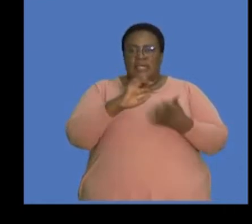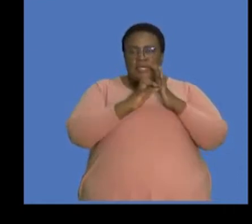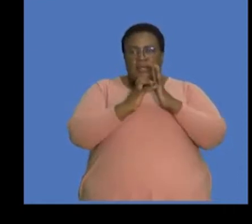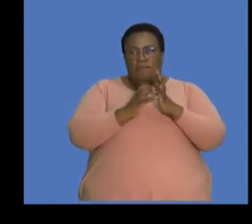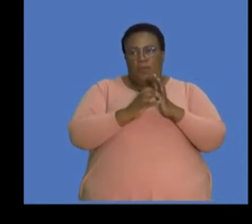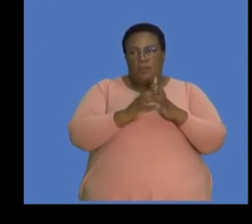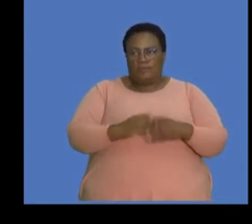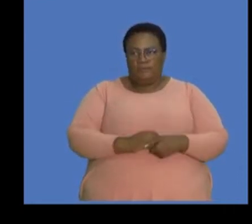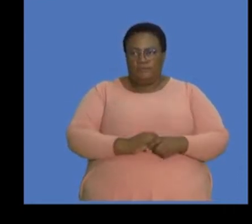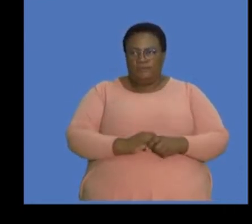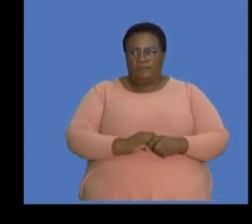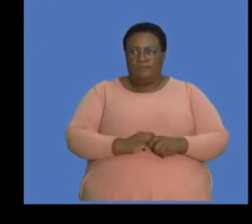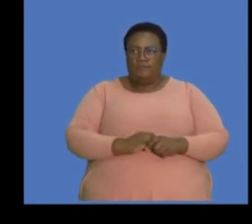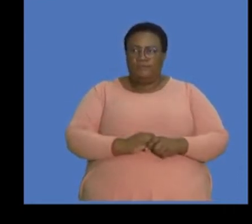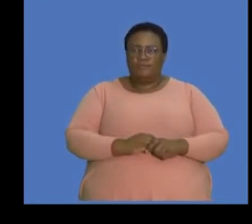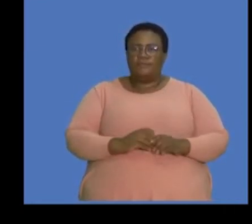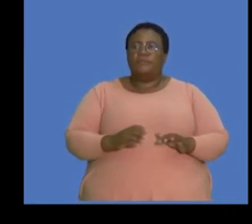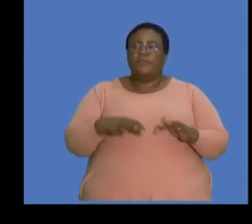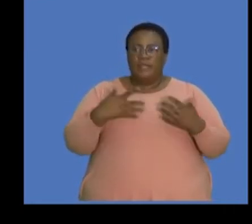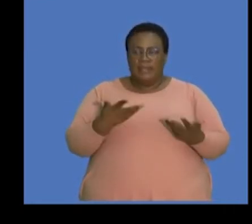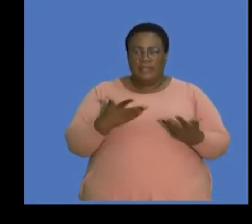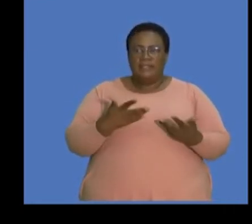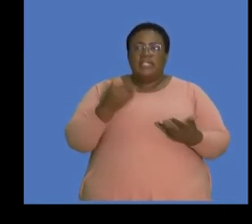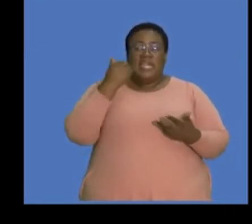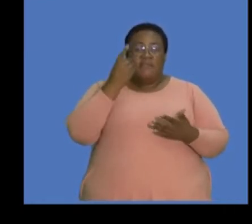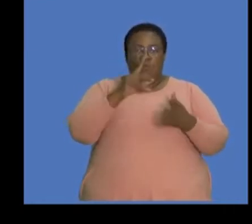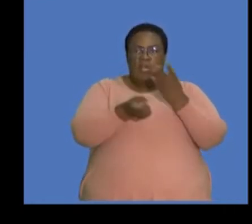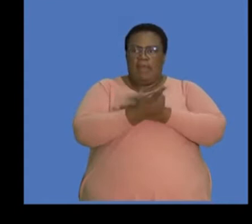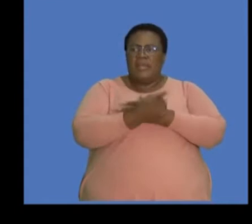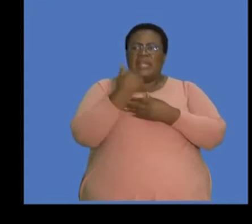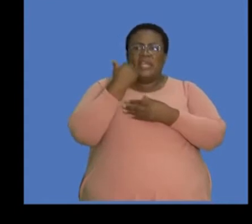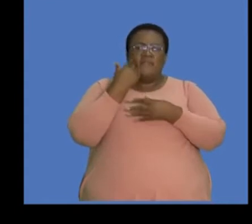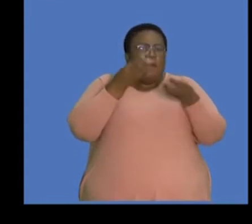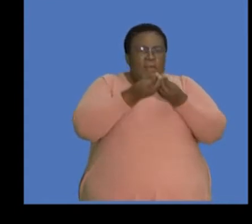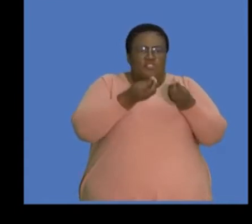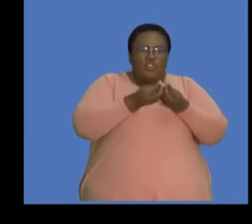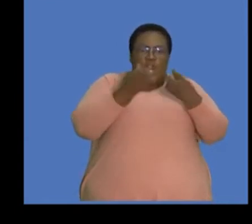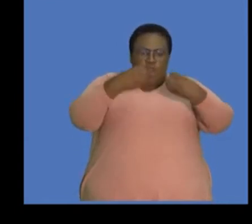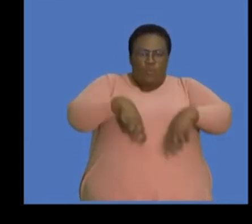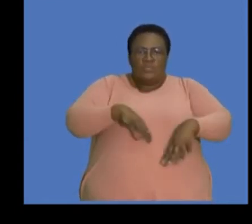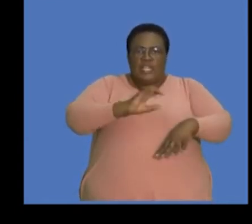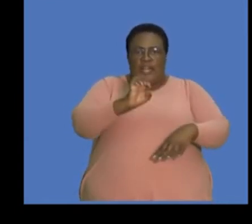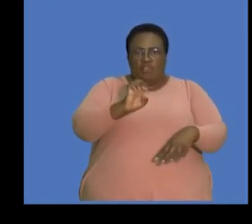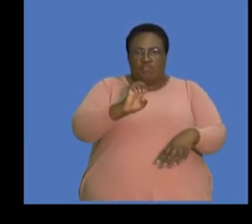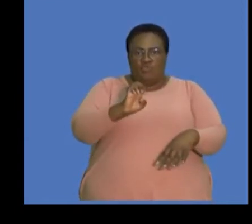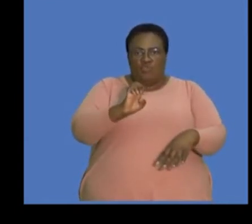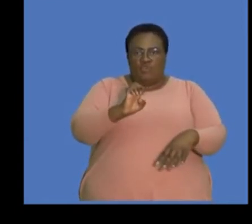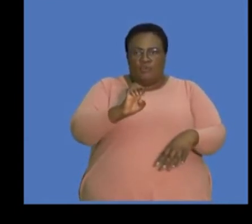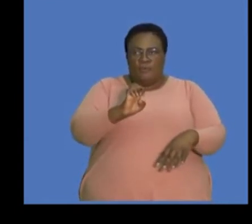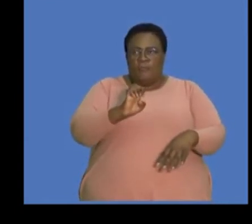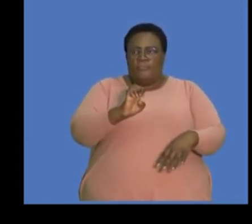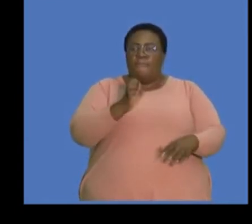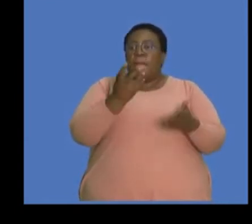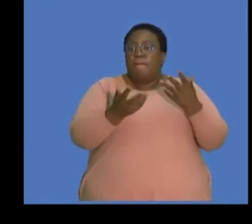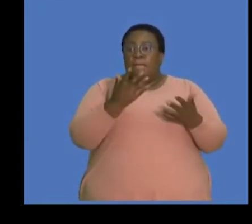what polarization is all about, okay? And then what happens if a material loses